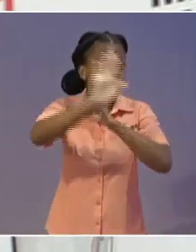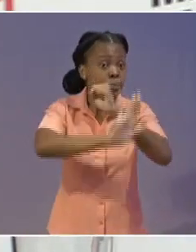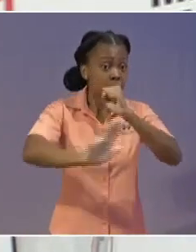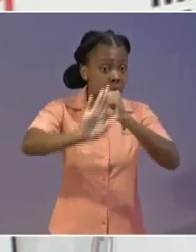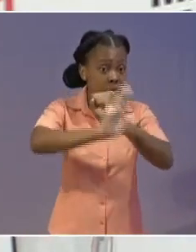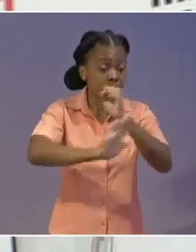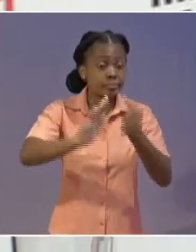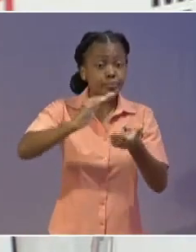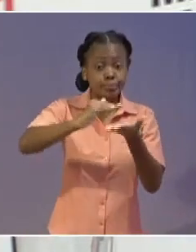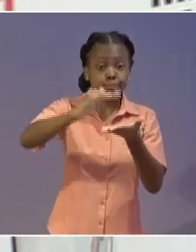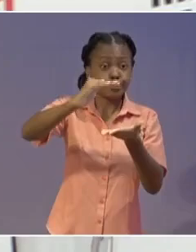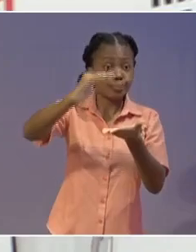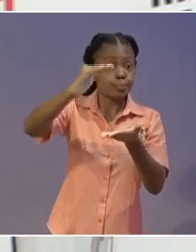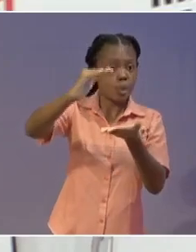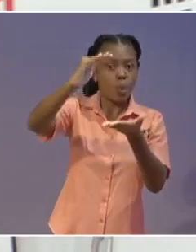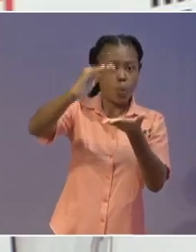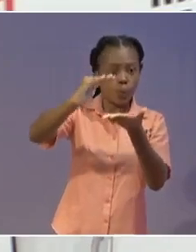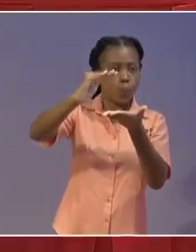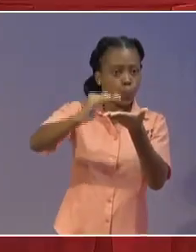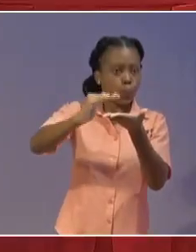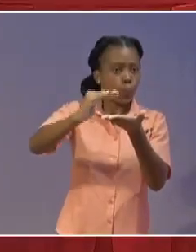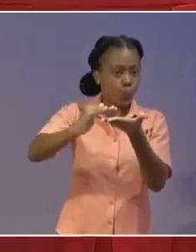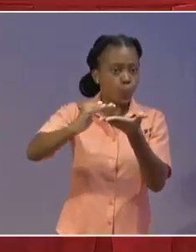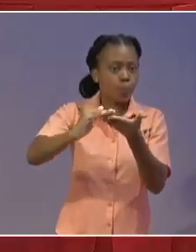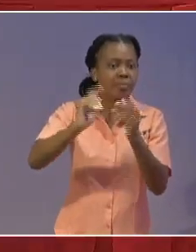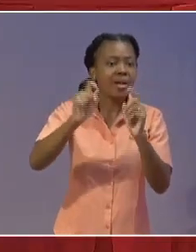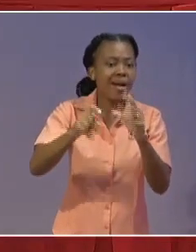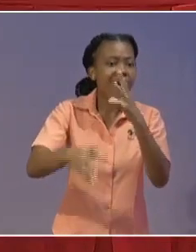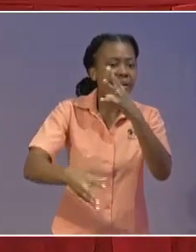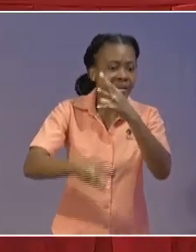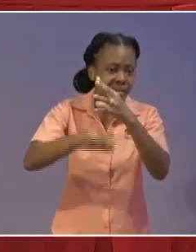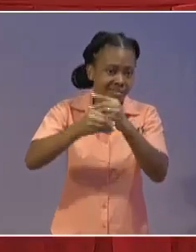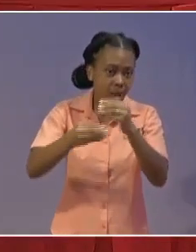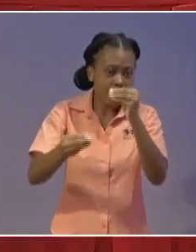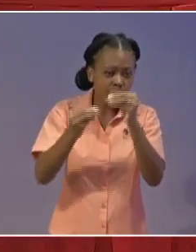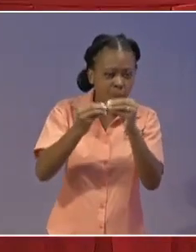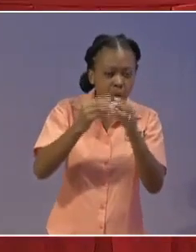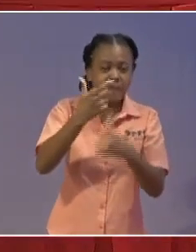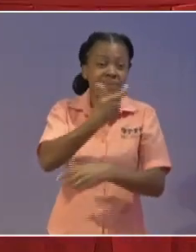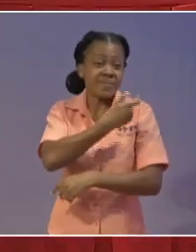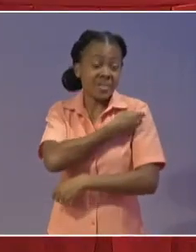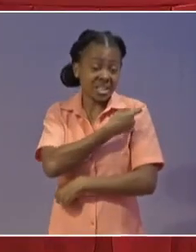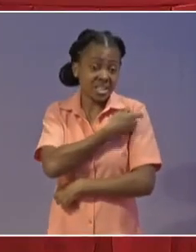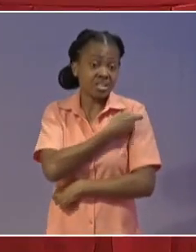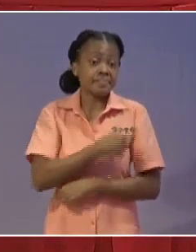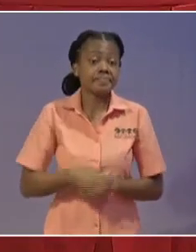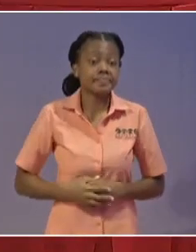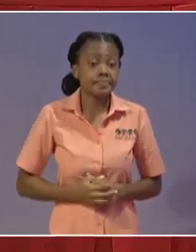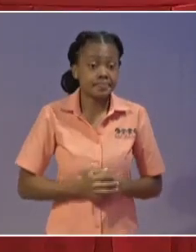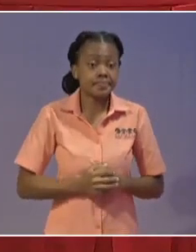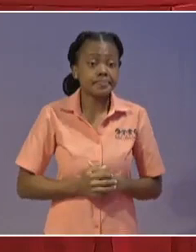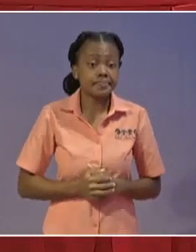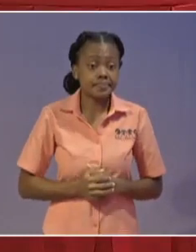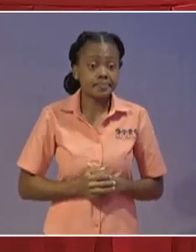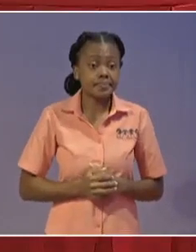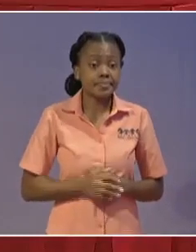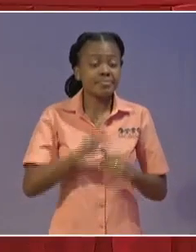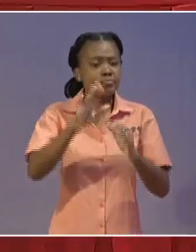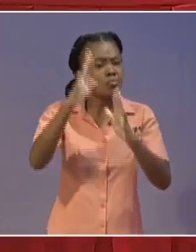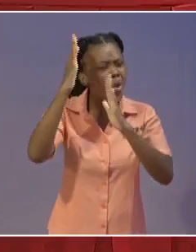clarify. Thank you very much, Dr. Hines. We go back to TV6 for a follow-up question.